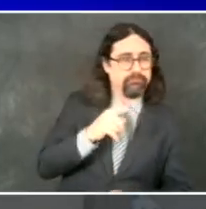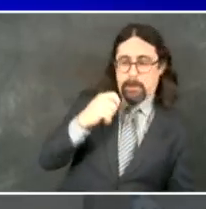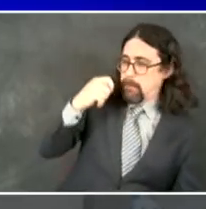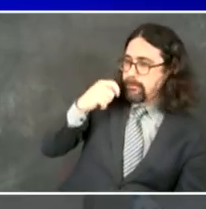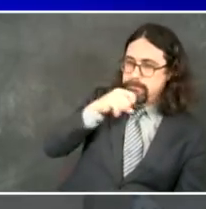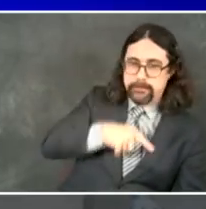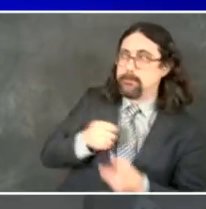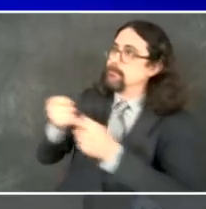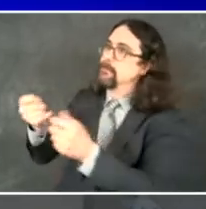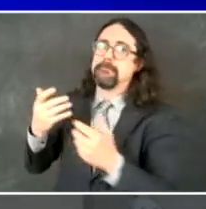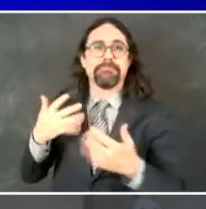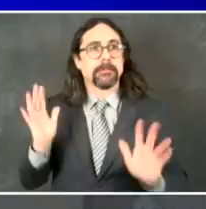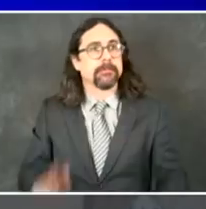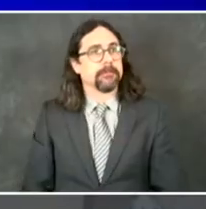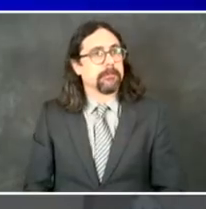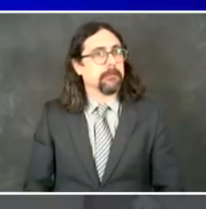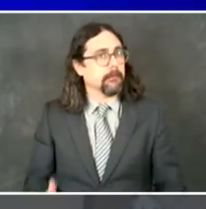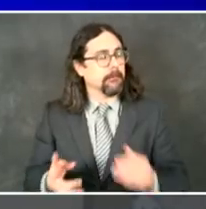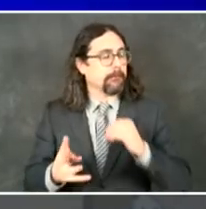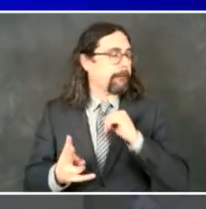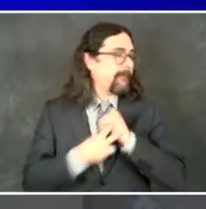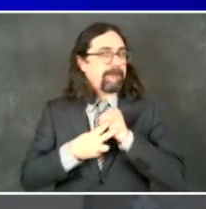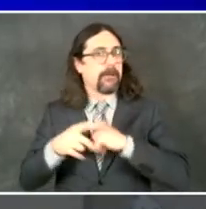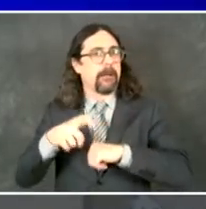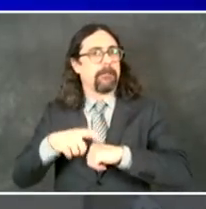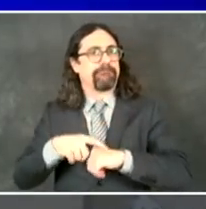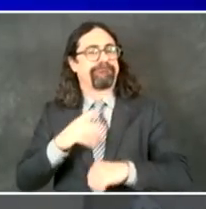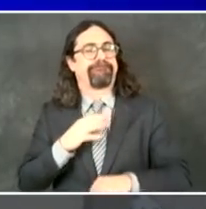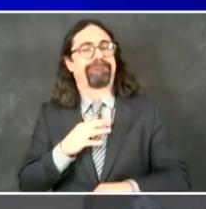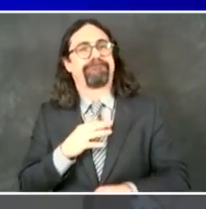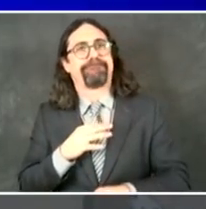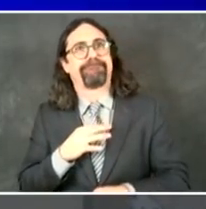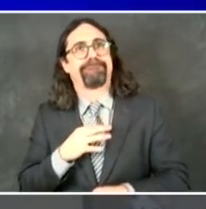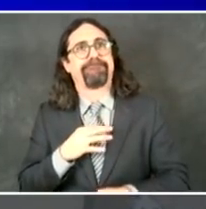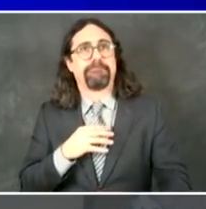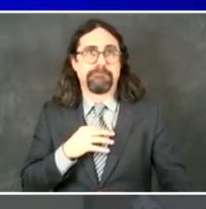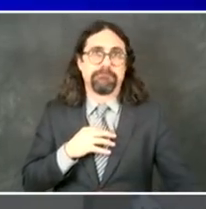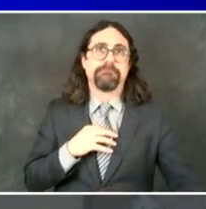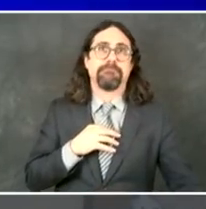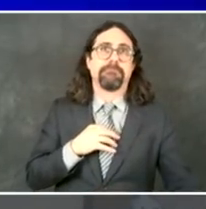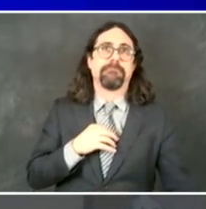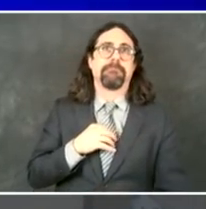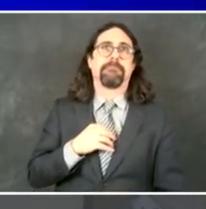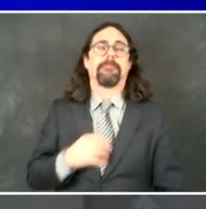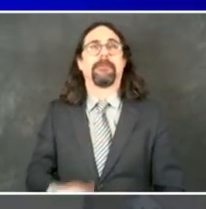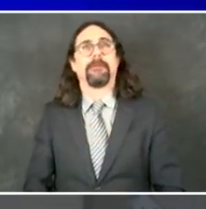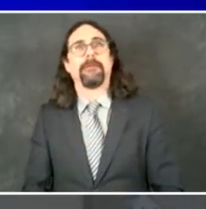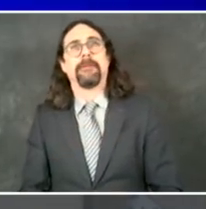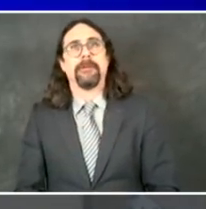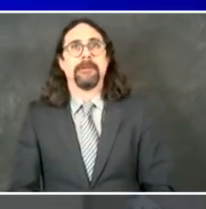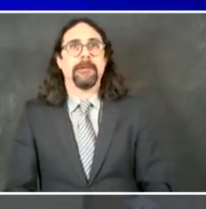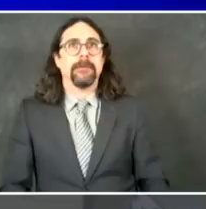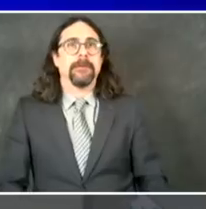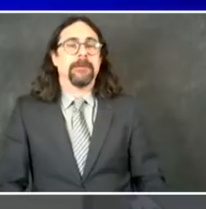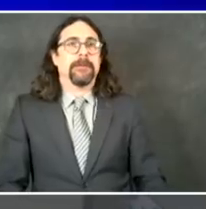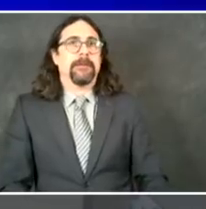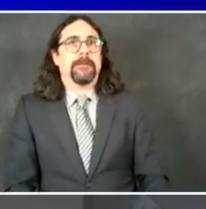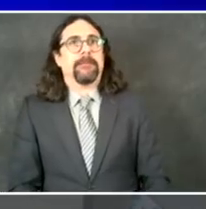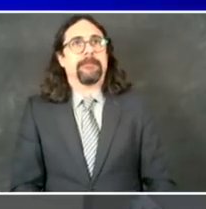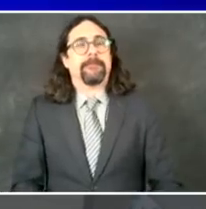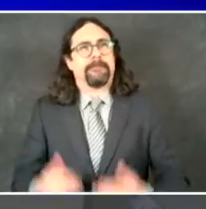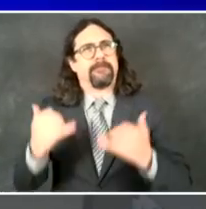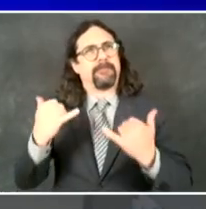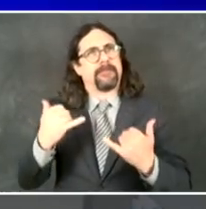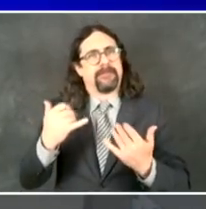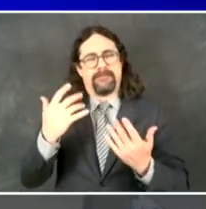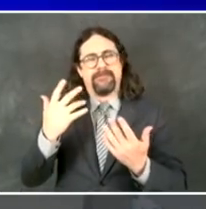have to process each individual and explain what's going to happen and administer the test, and everything has to be done very methodically, they can do